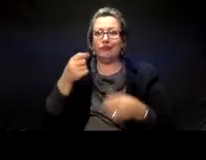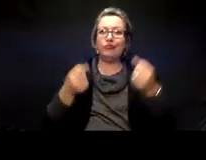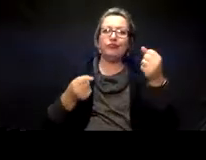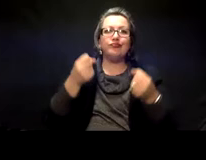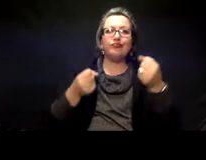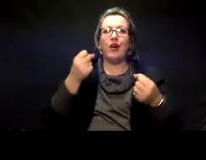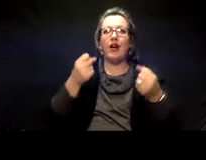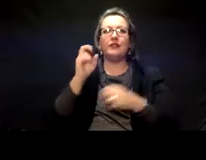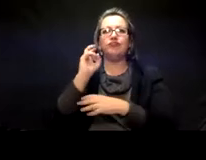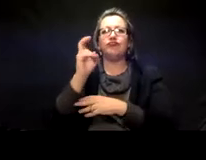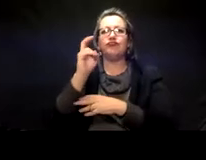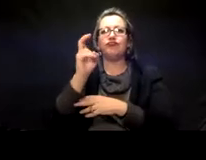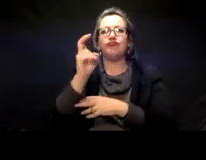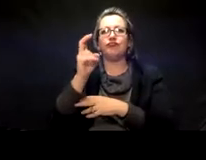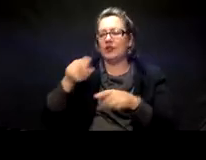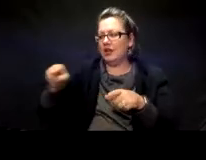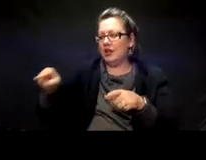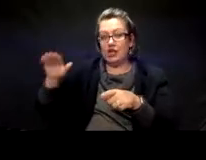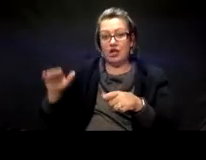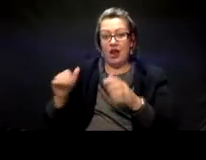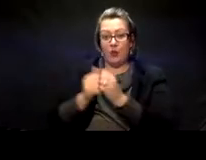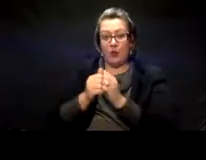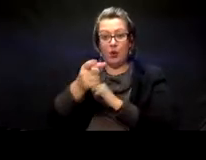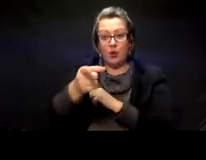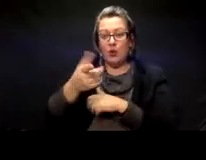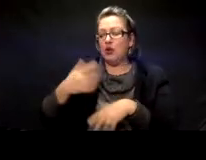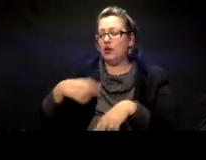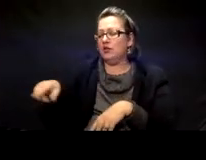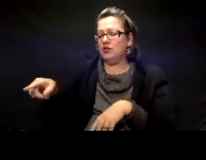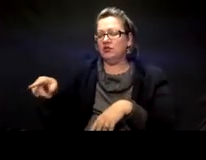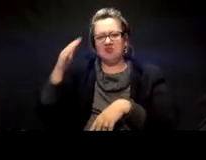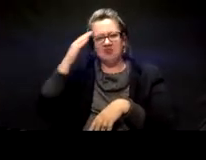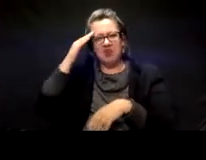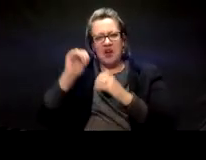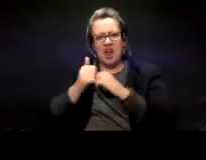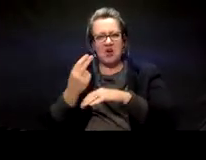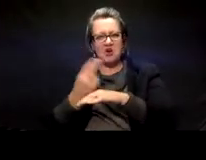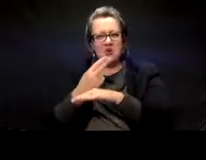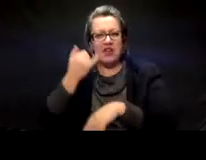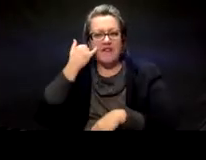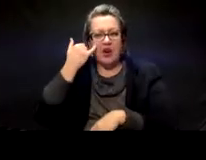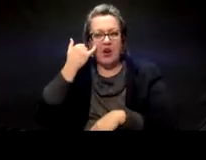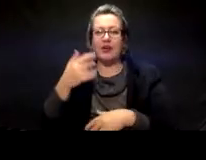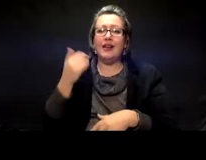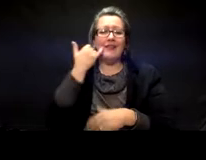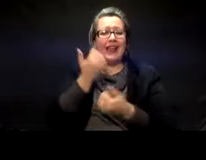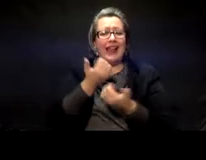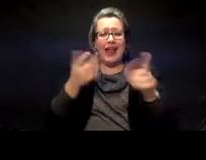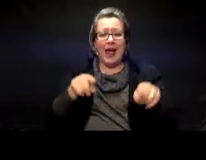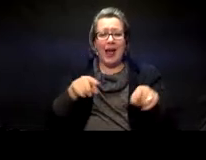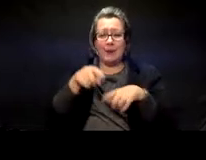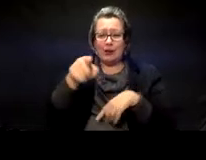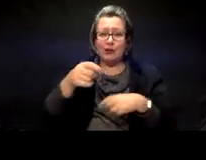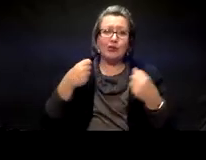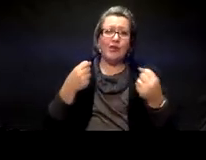If in case you were not at home, or perhaps if you were driving and you had a child with you who knew how to use